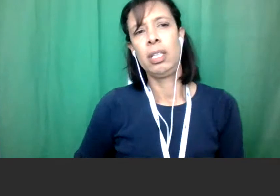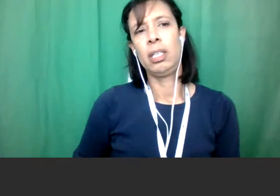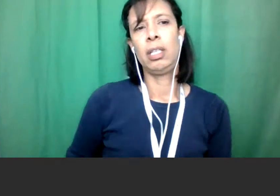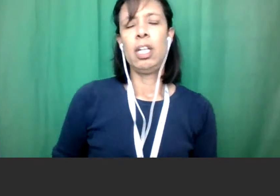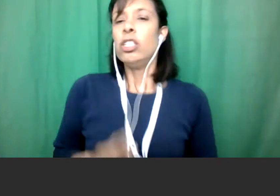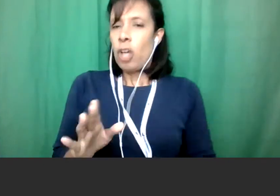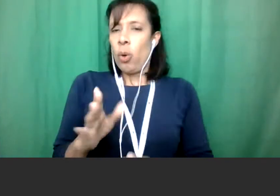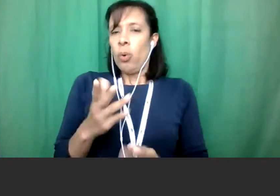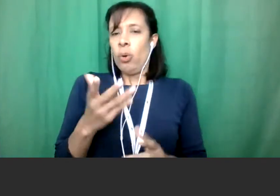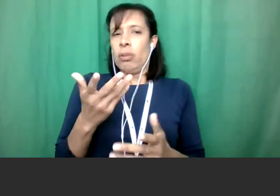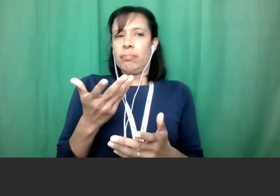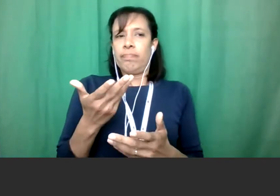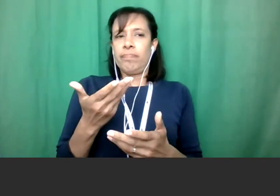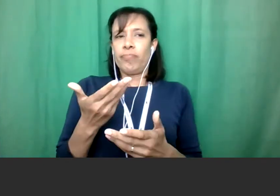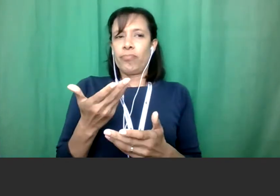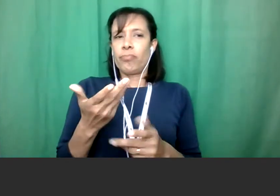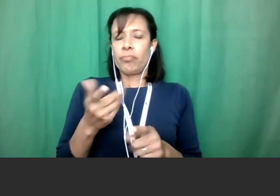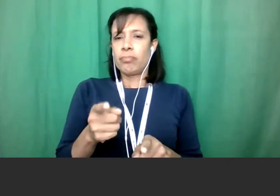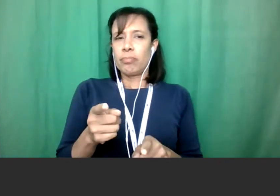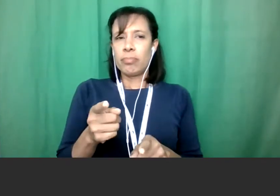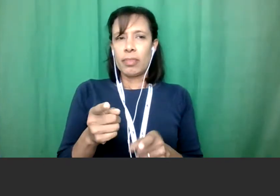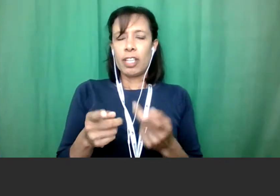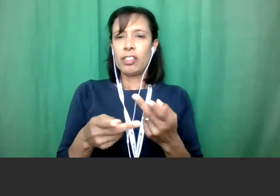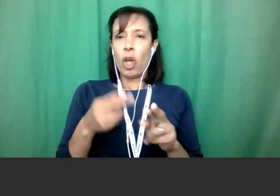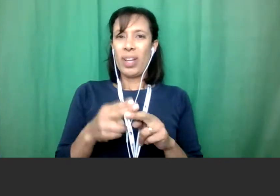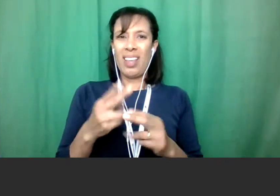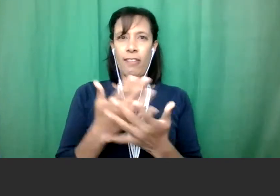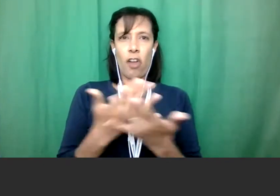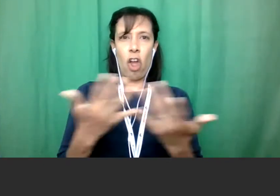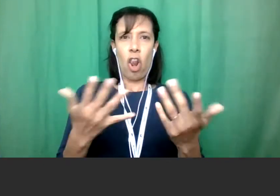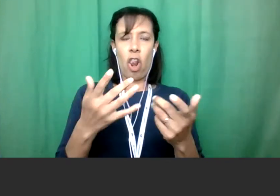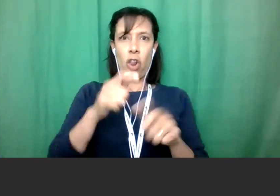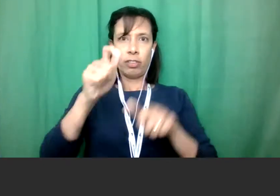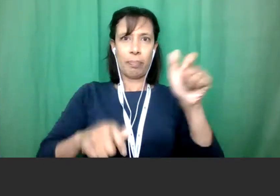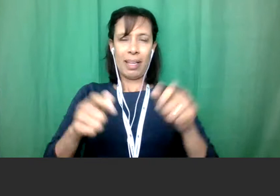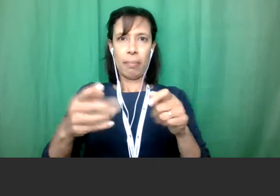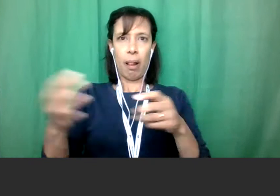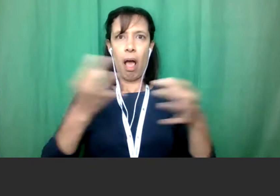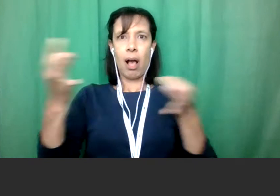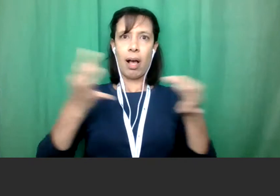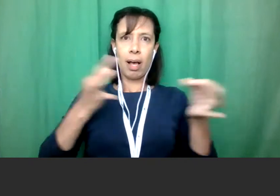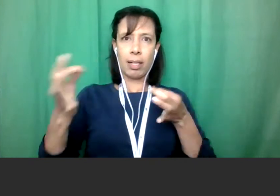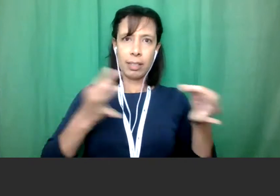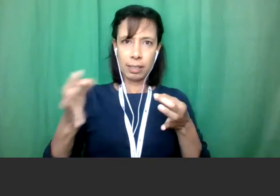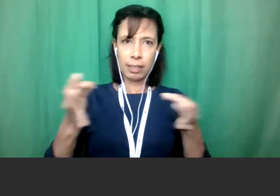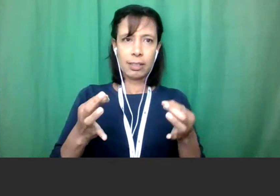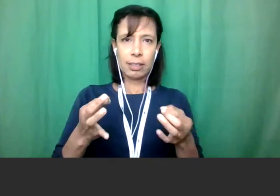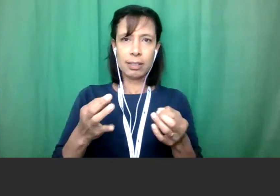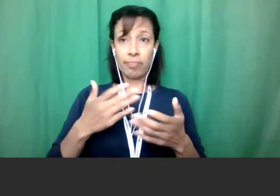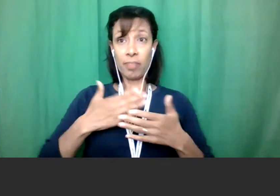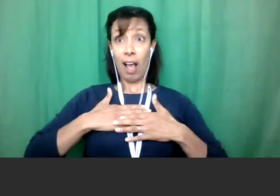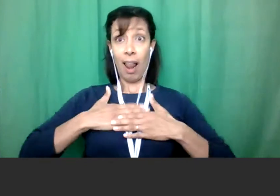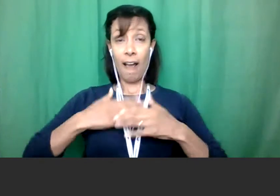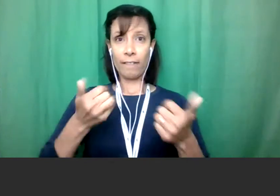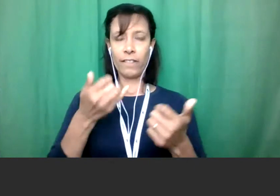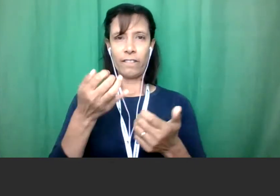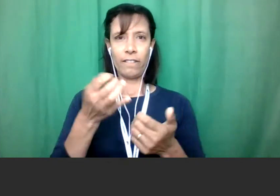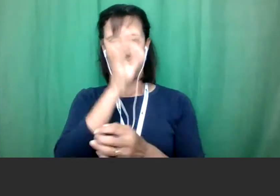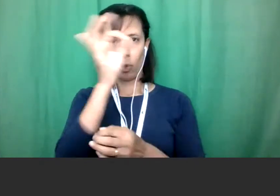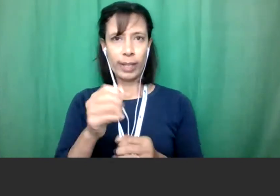my brief pauses here. So if lots of people ask a question, which is great, bring them on, please. I like a